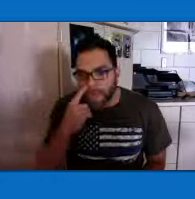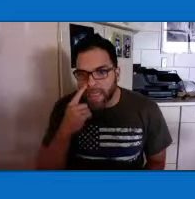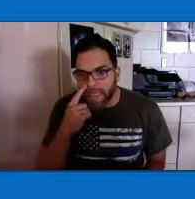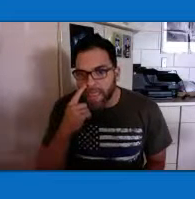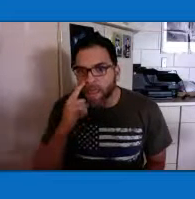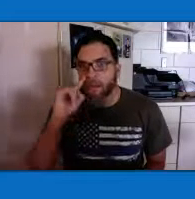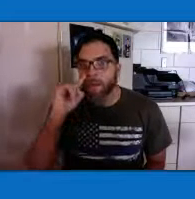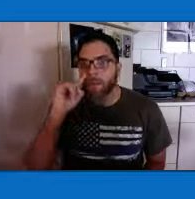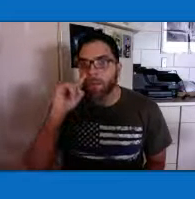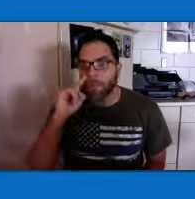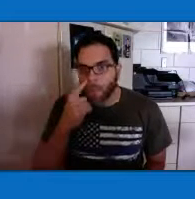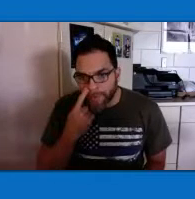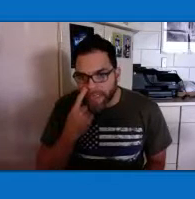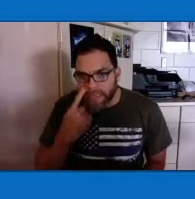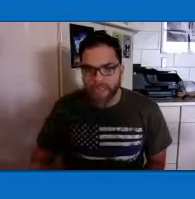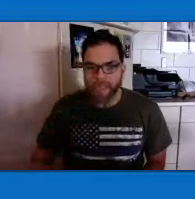Boy.